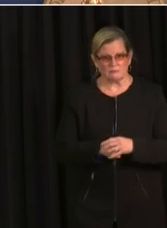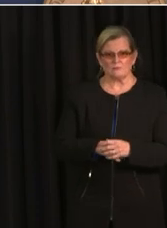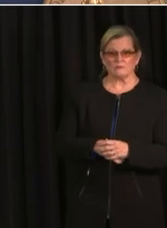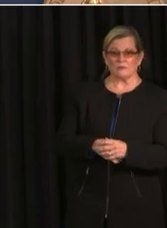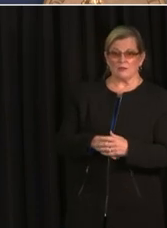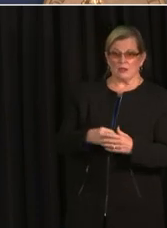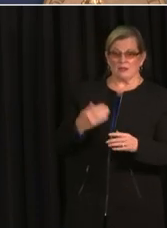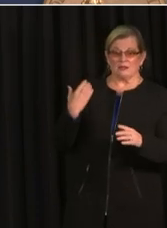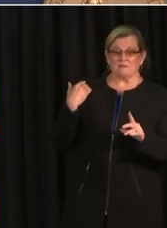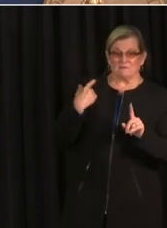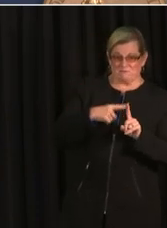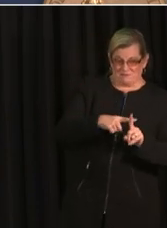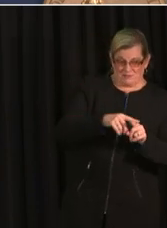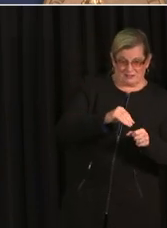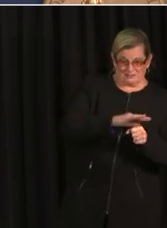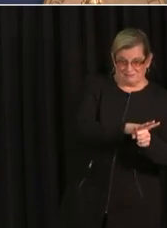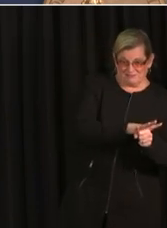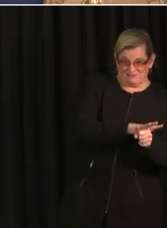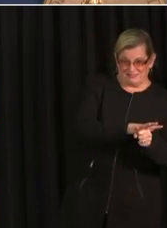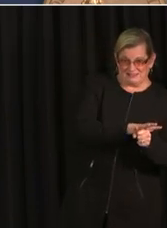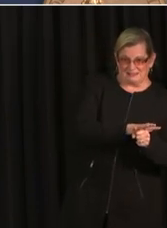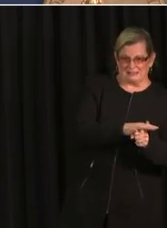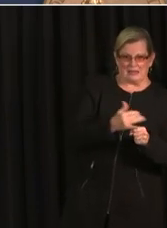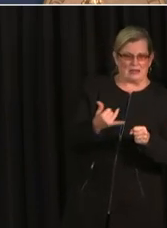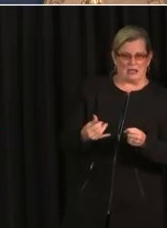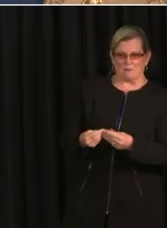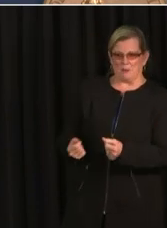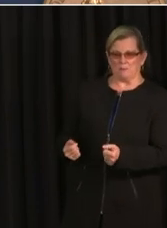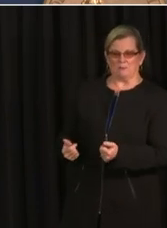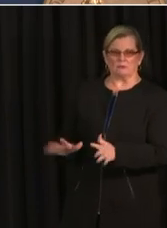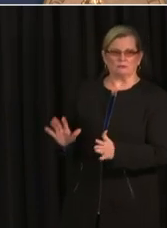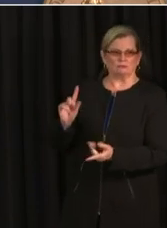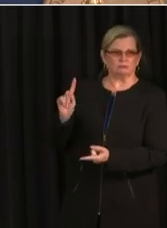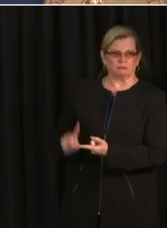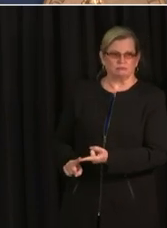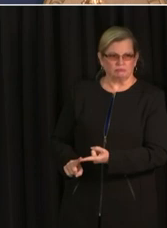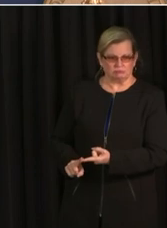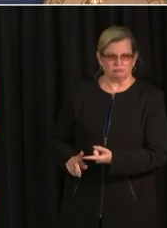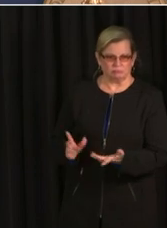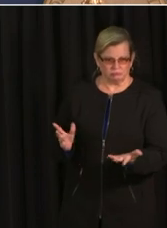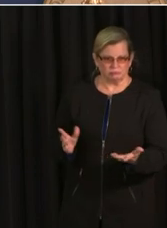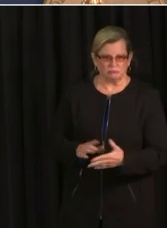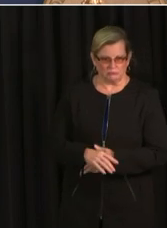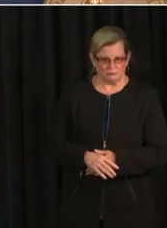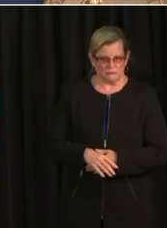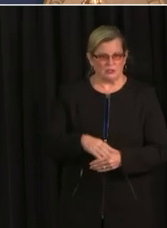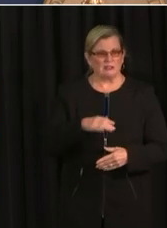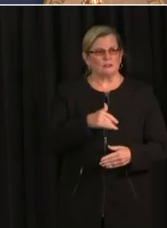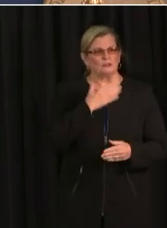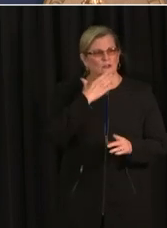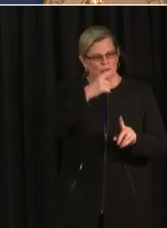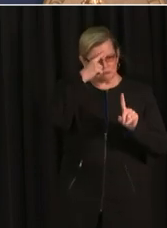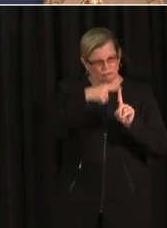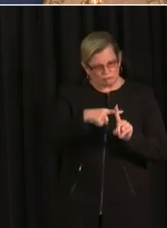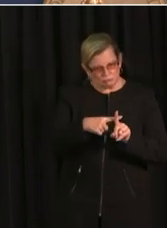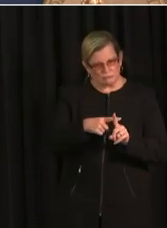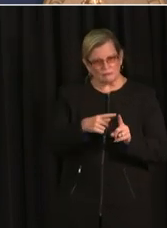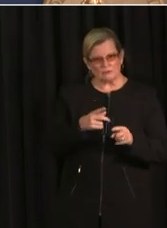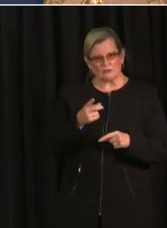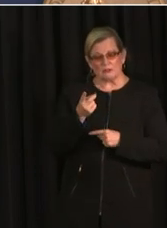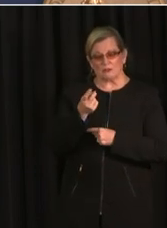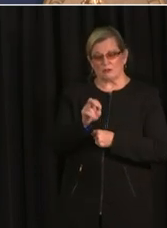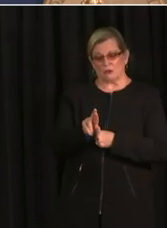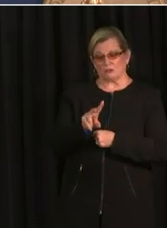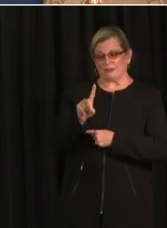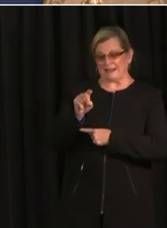COVID-19, which is also a very good thing. And then Dr. Nesbitt will be available for questions